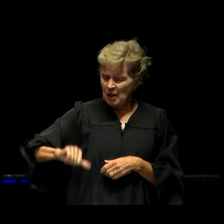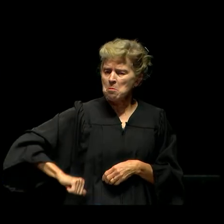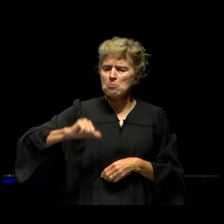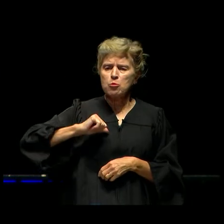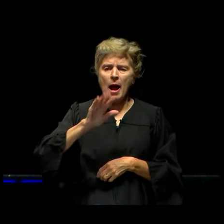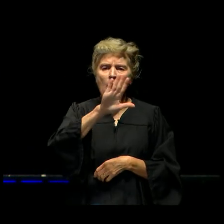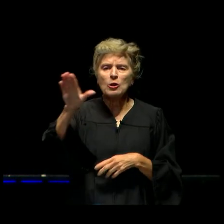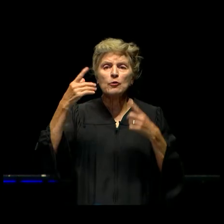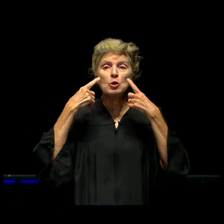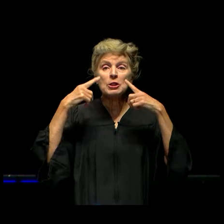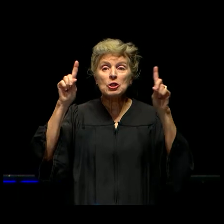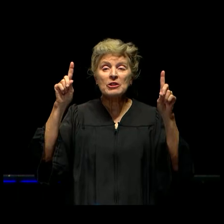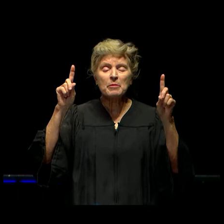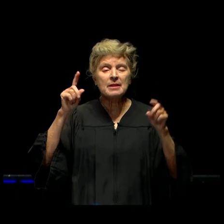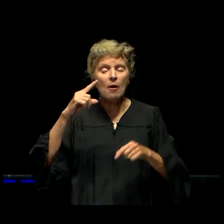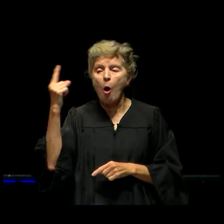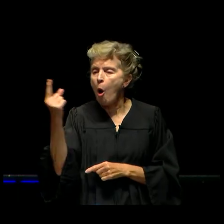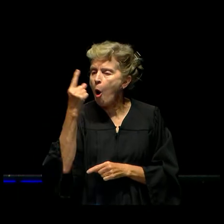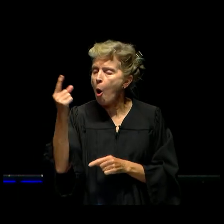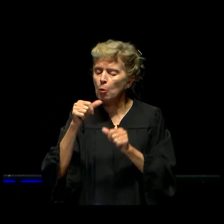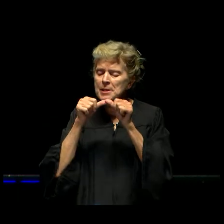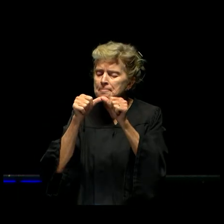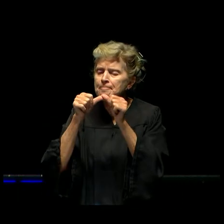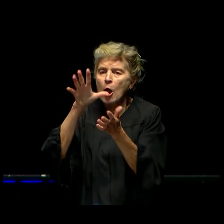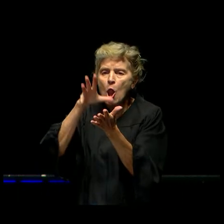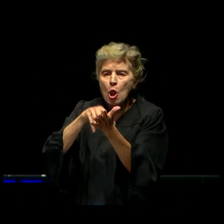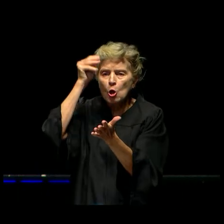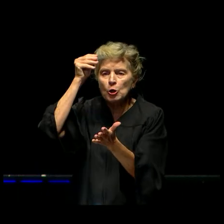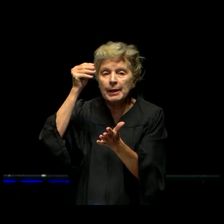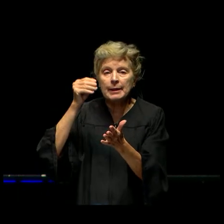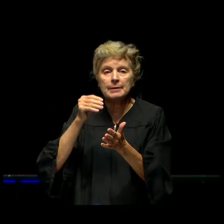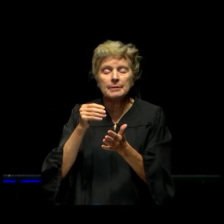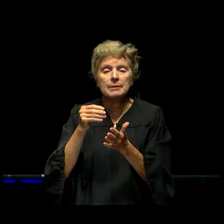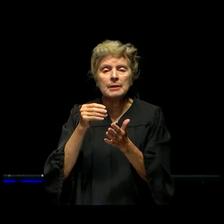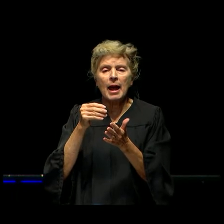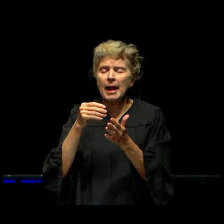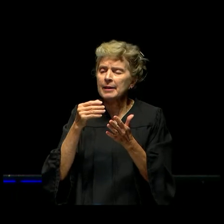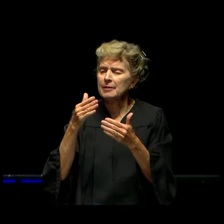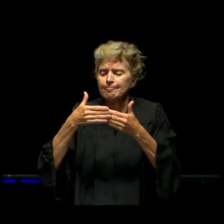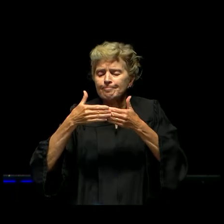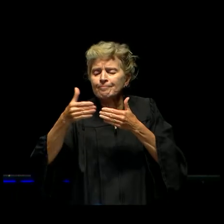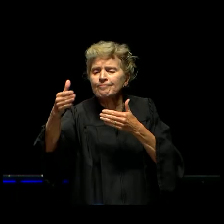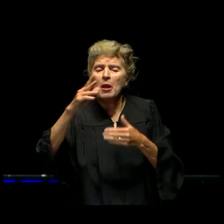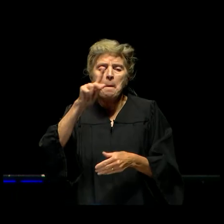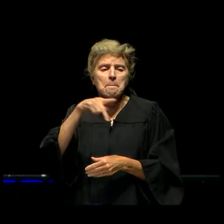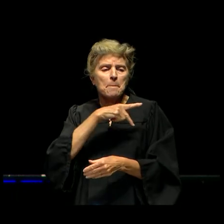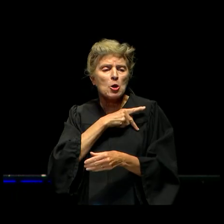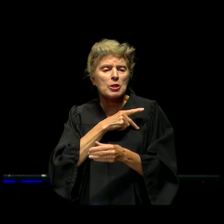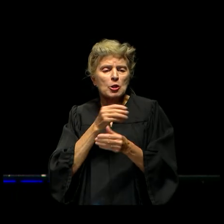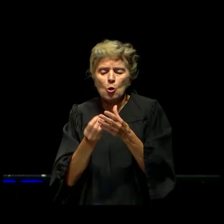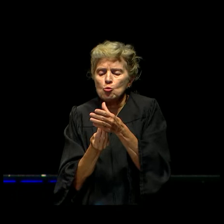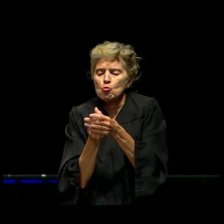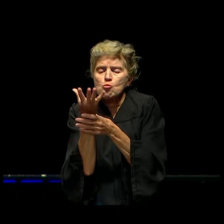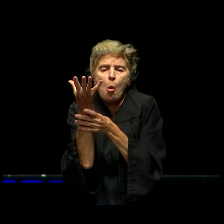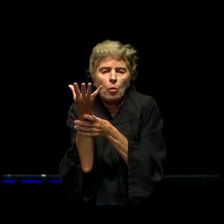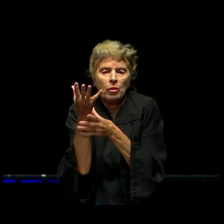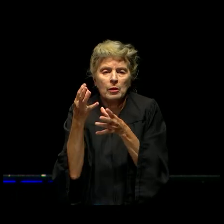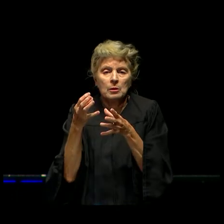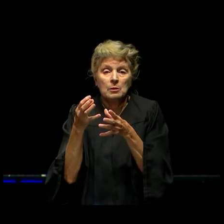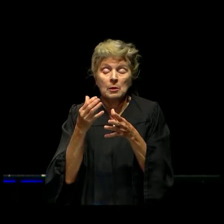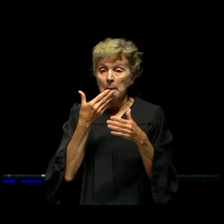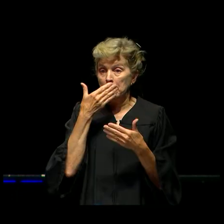never stop learning. Embrace a lifetime of personal growth. And the best way to achieve that is